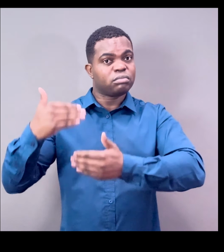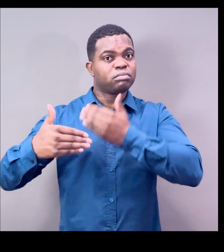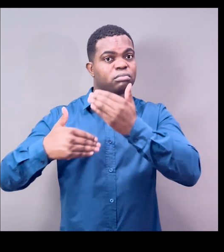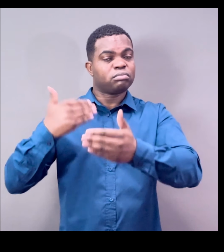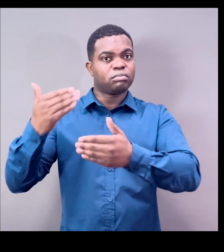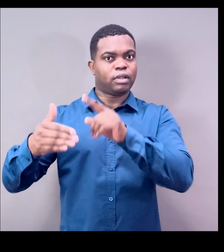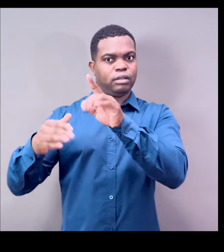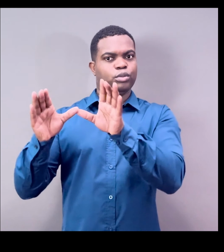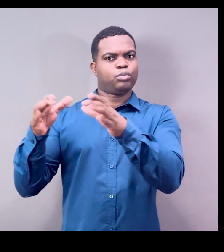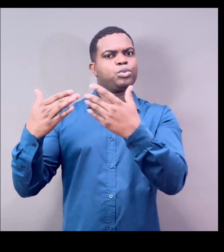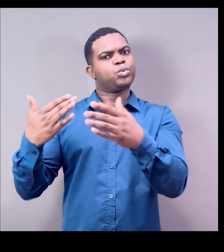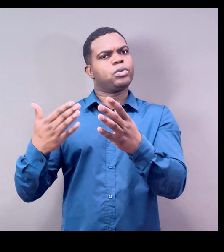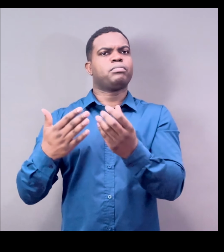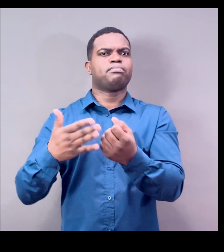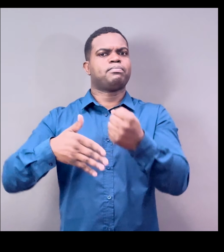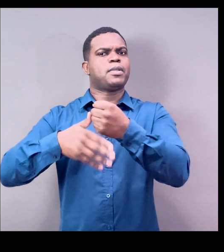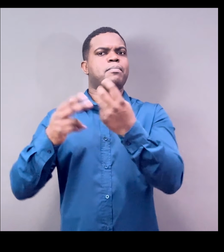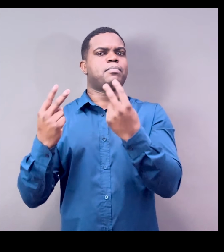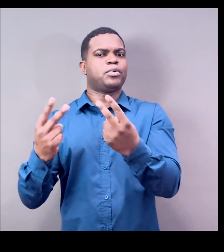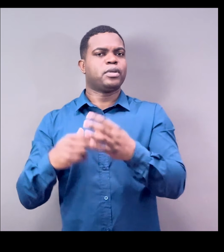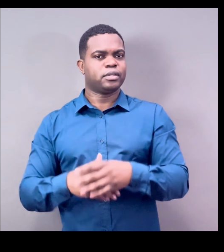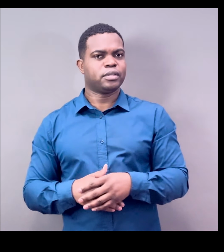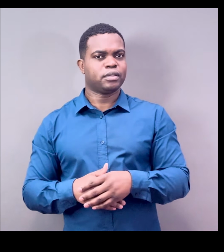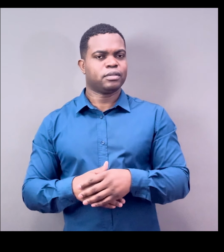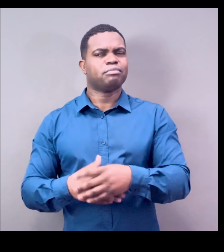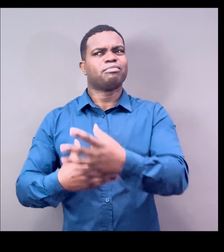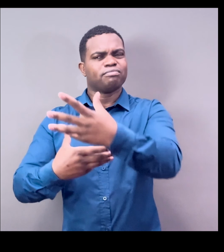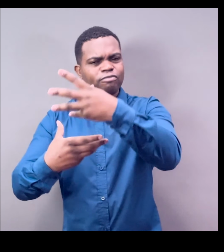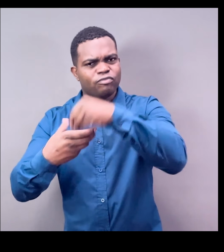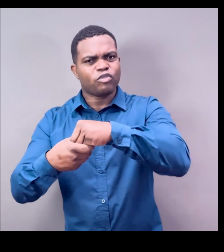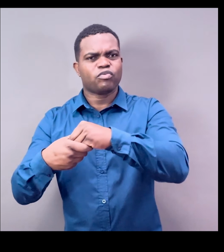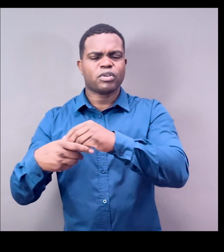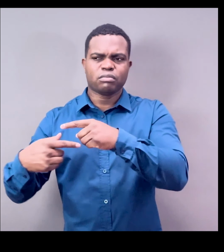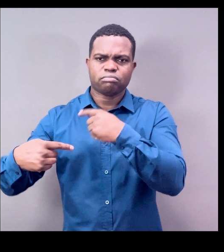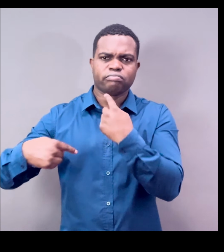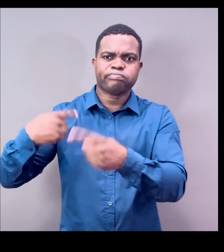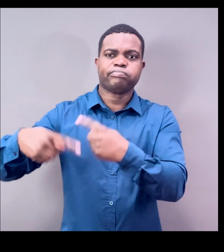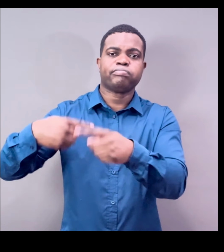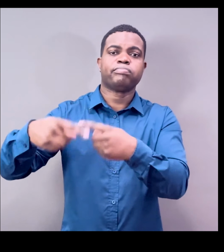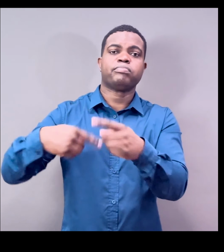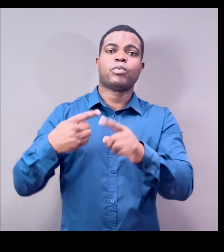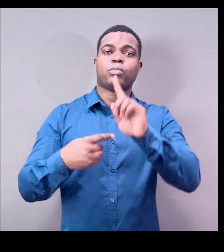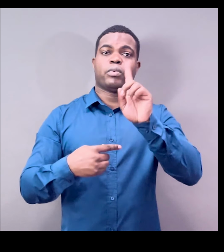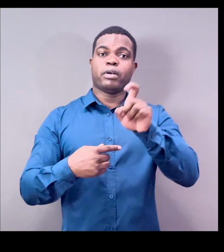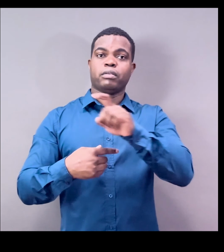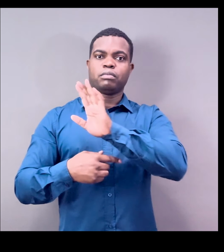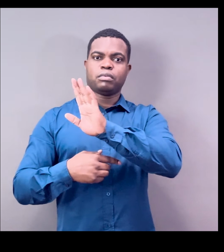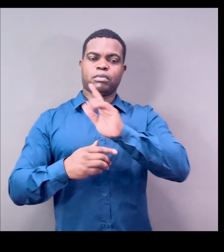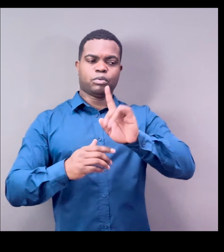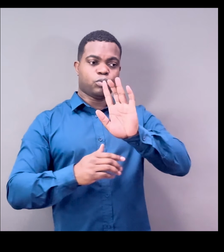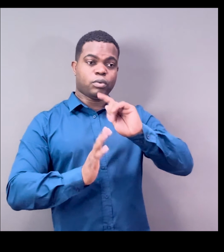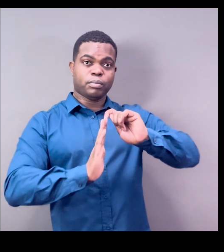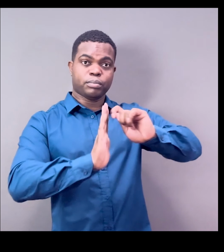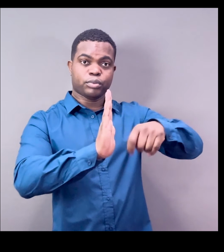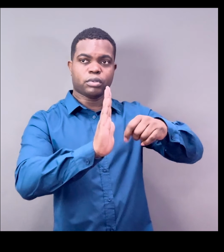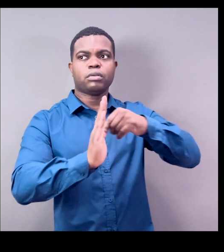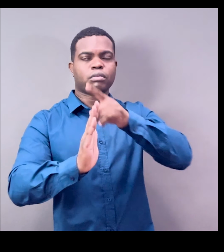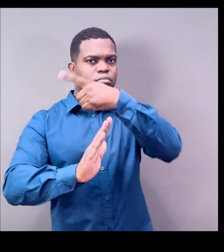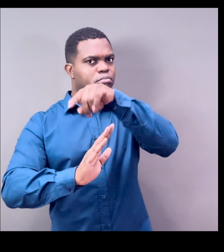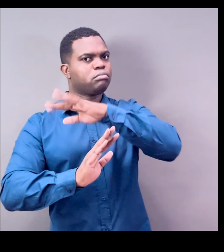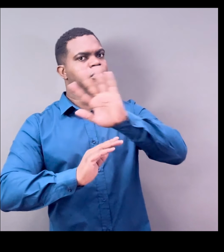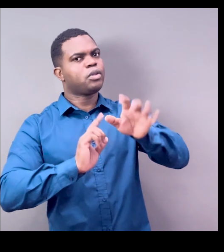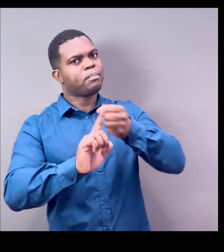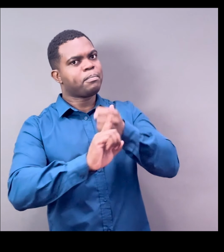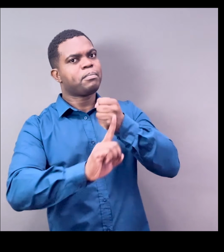category. So you need to get them so involved because they have significant impact on